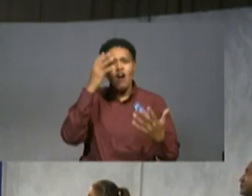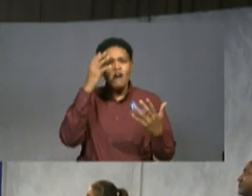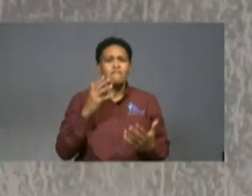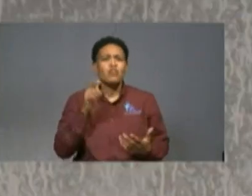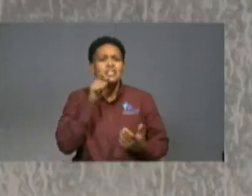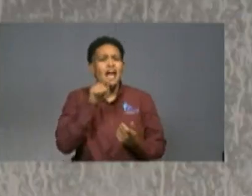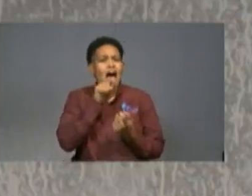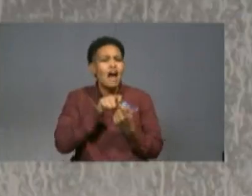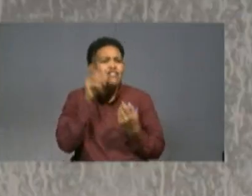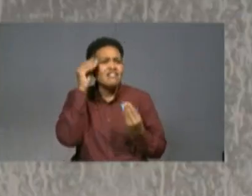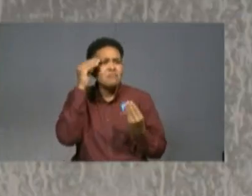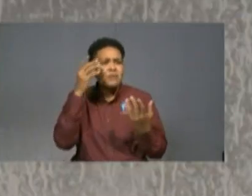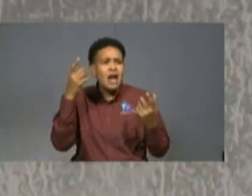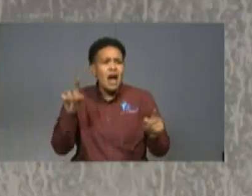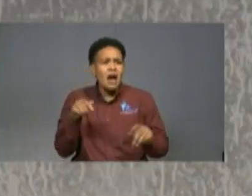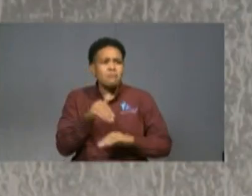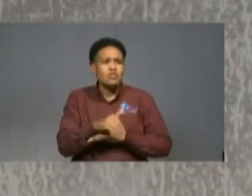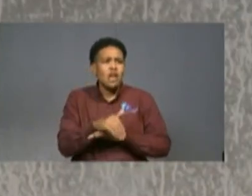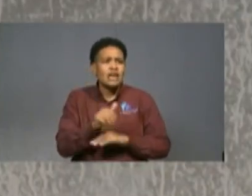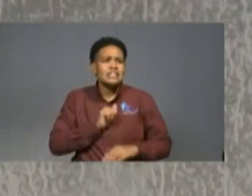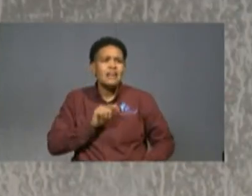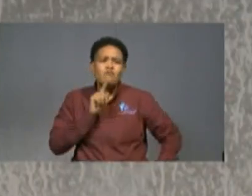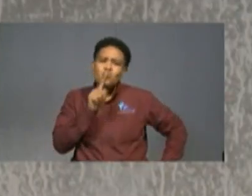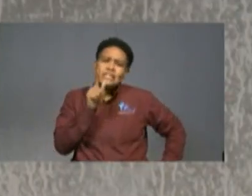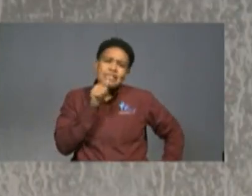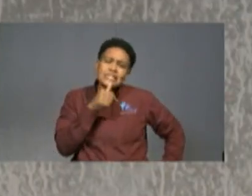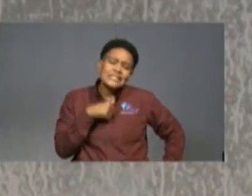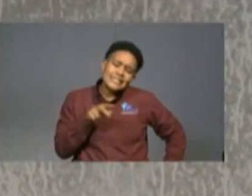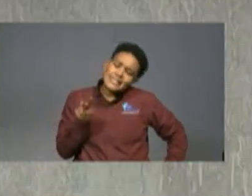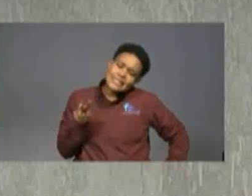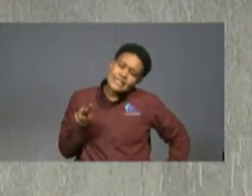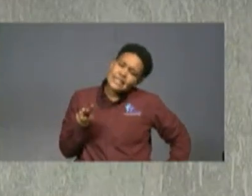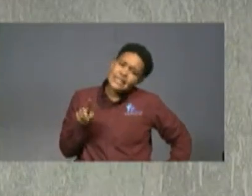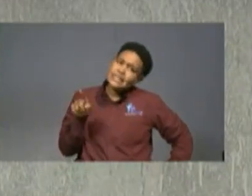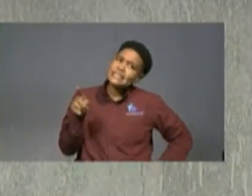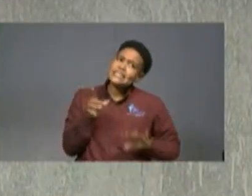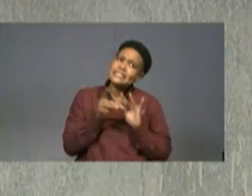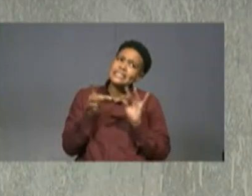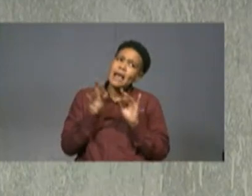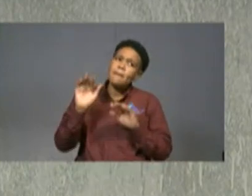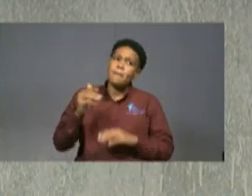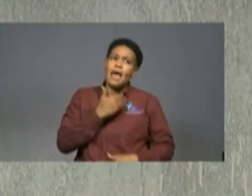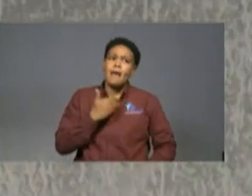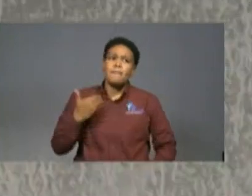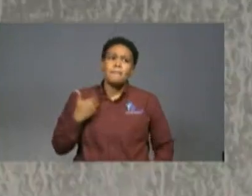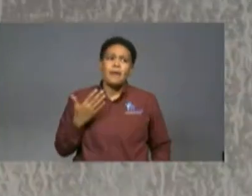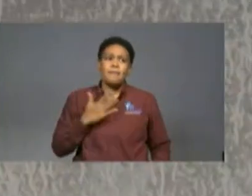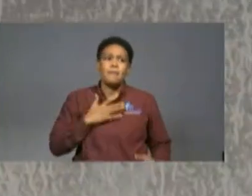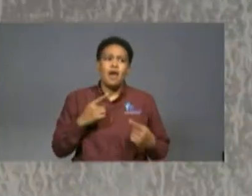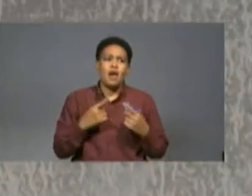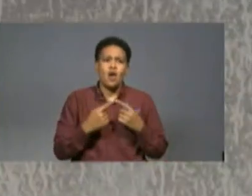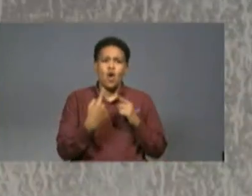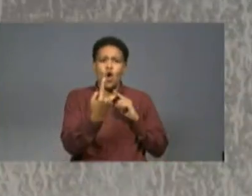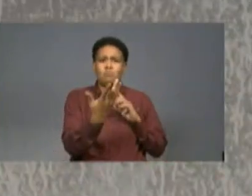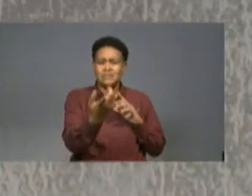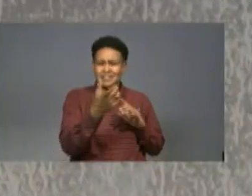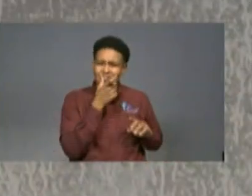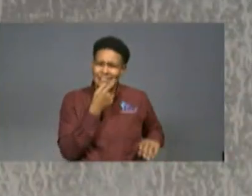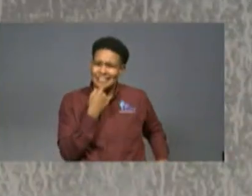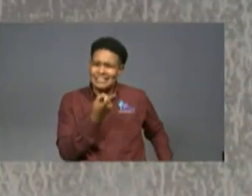here tonight, and I'm really disappointed, is the statement by the member to my opposite,